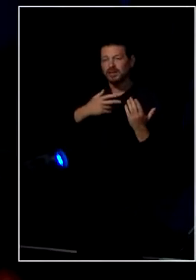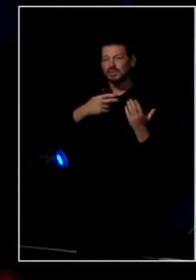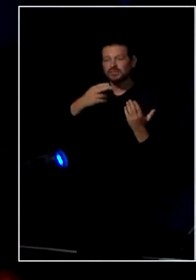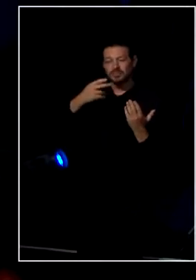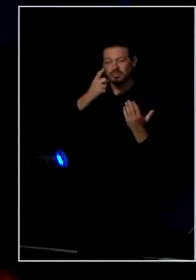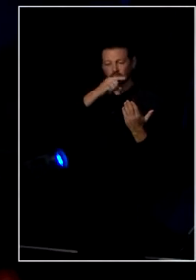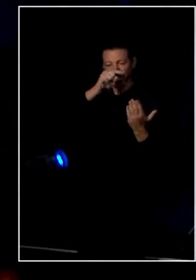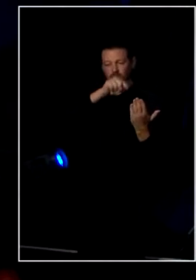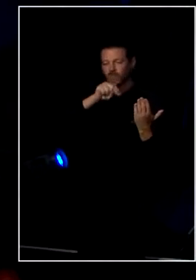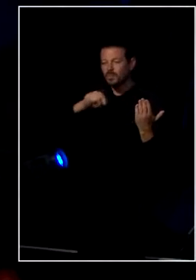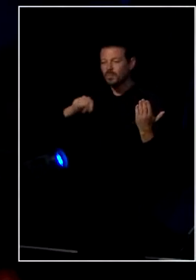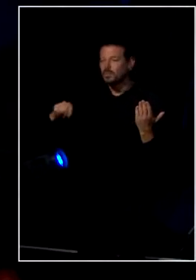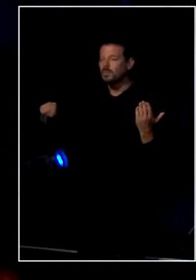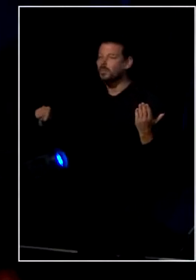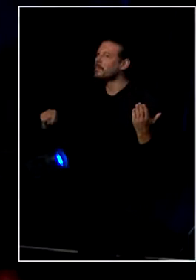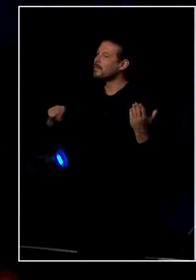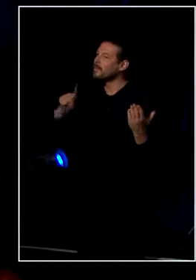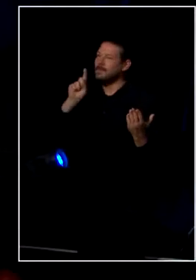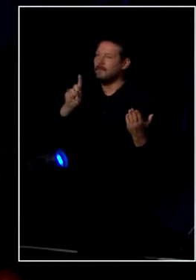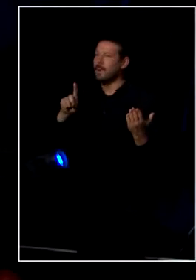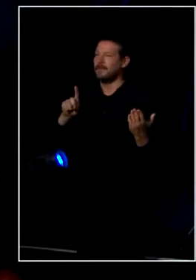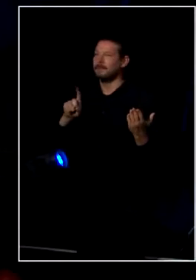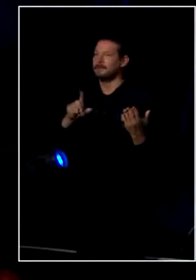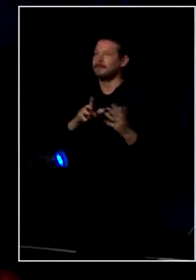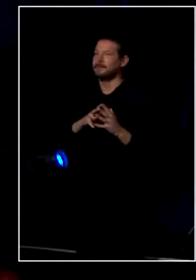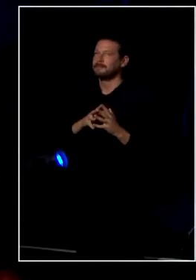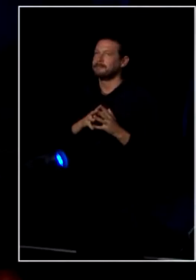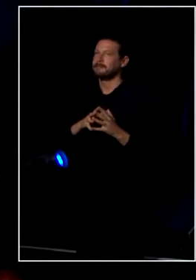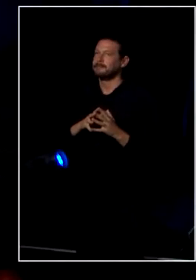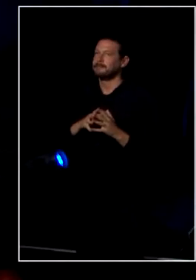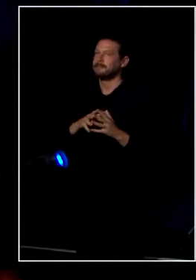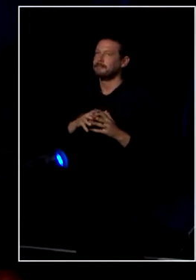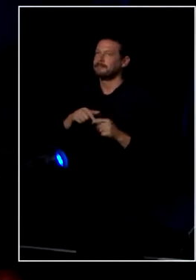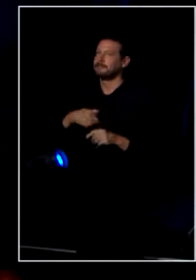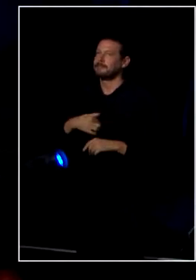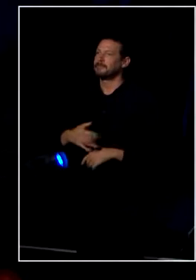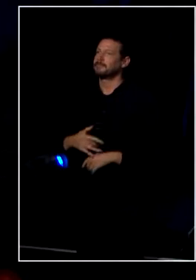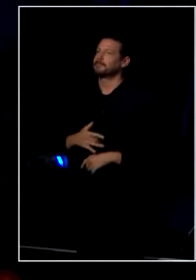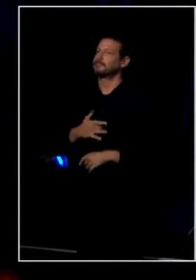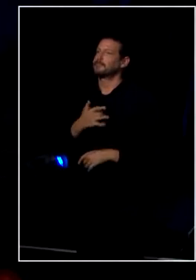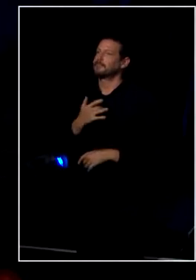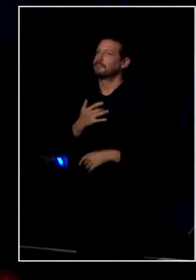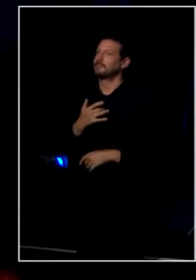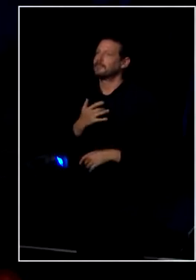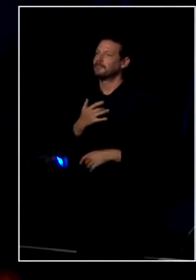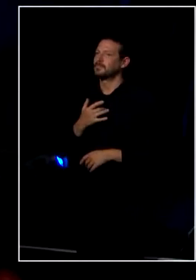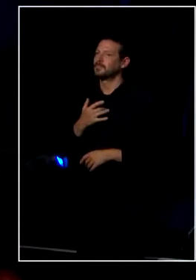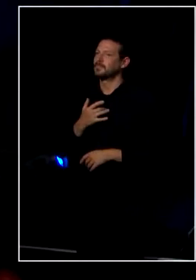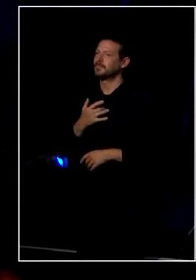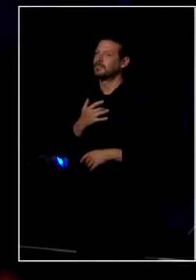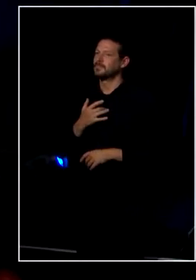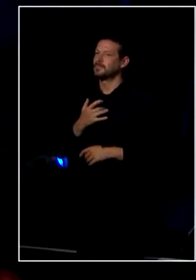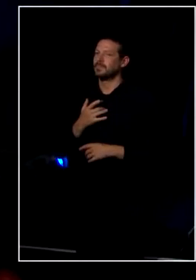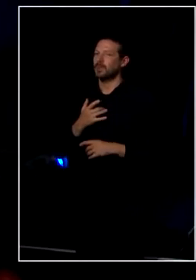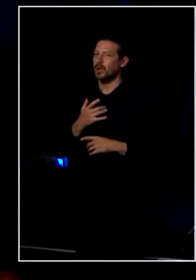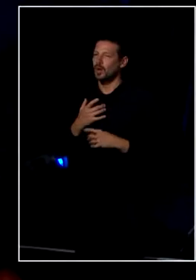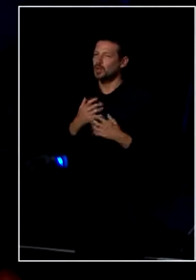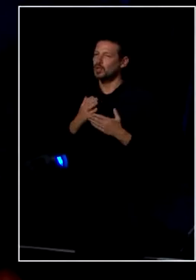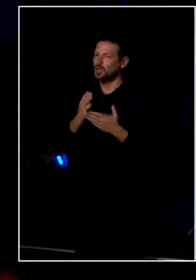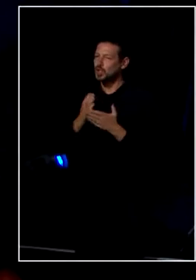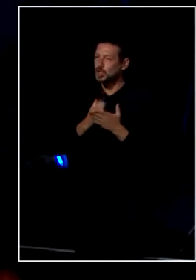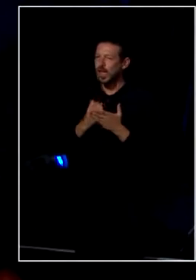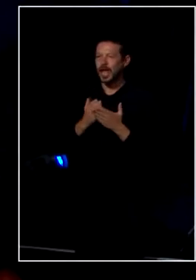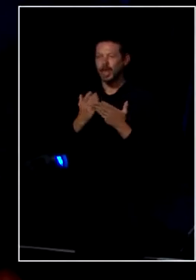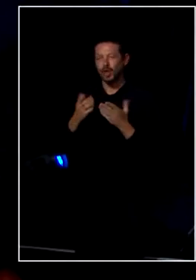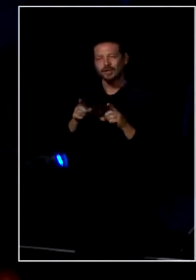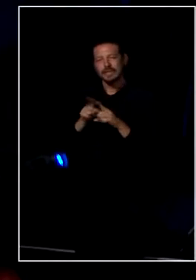anthology, but I also feel like we share many